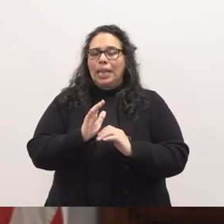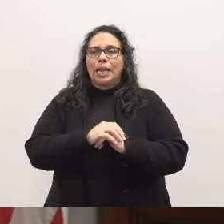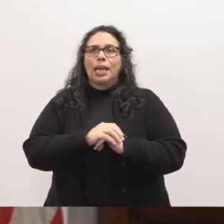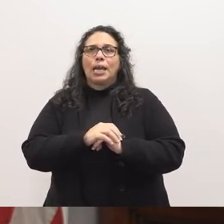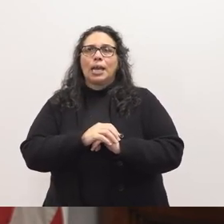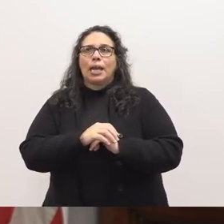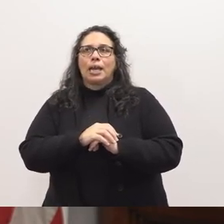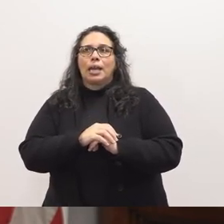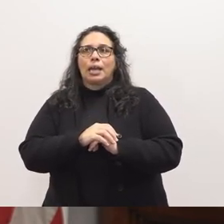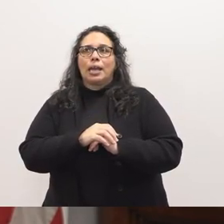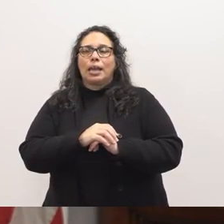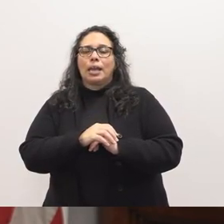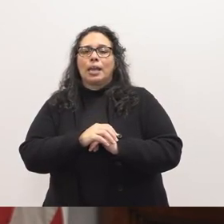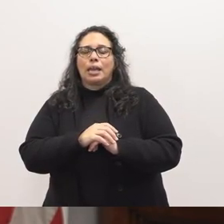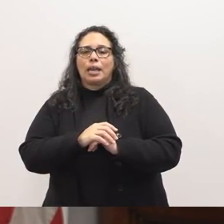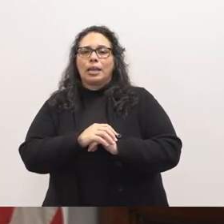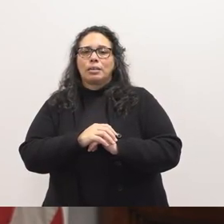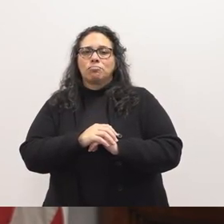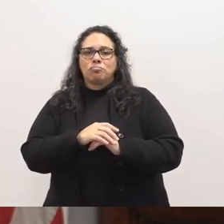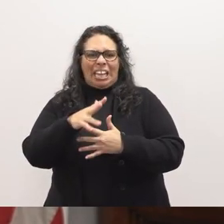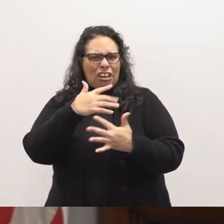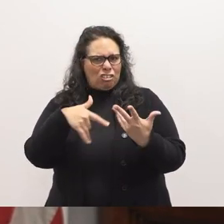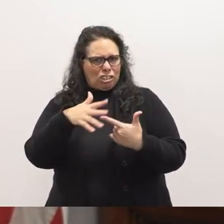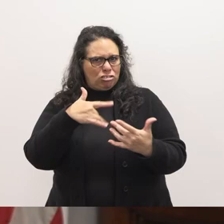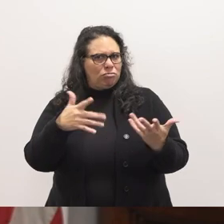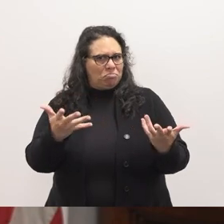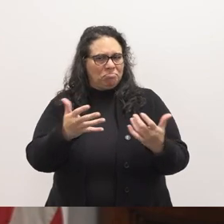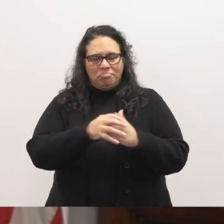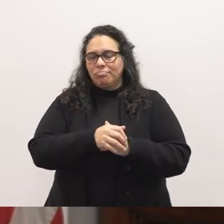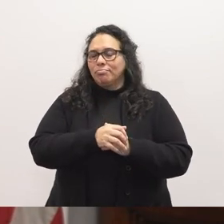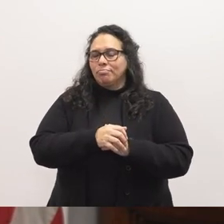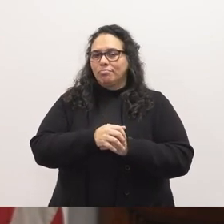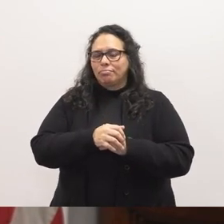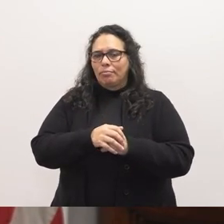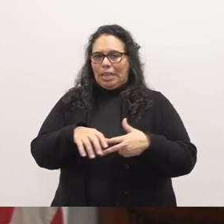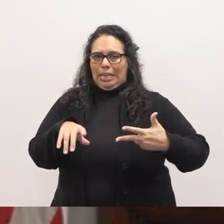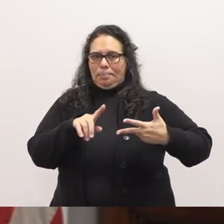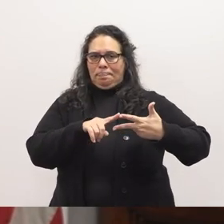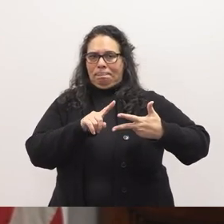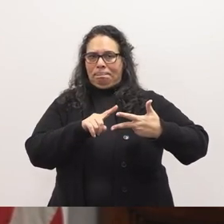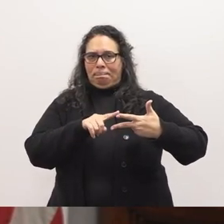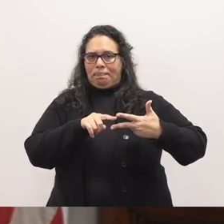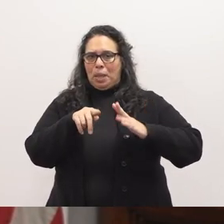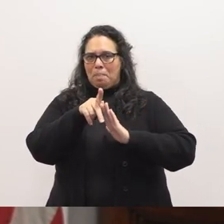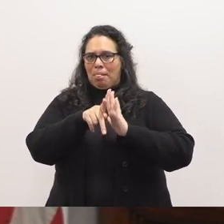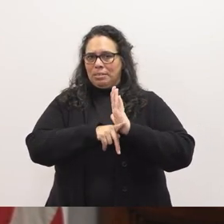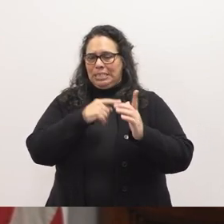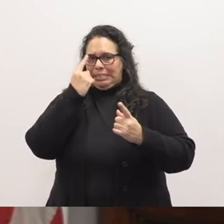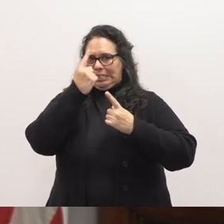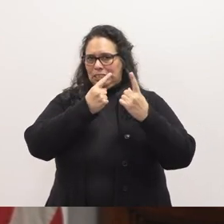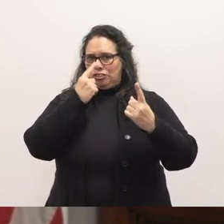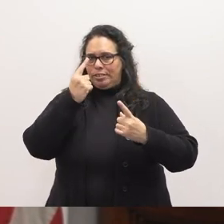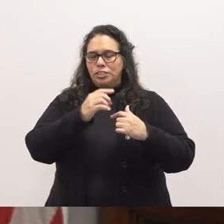employer and employee-employee interaction. The second policy up for